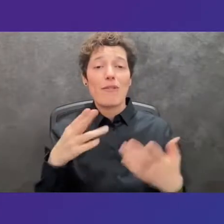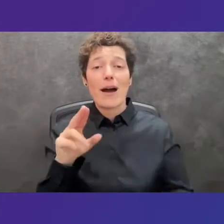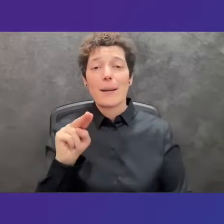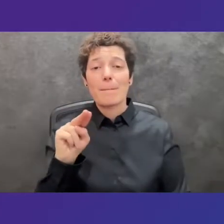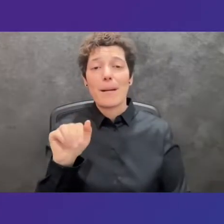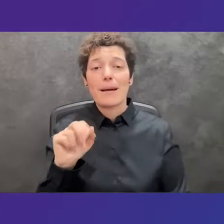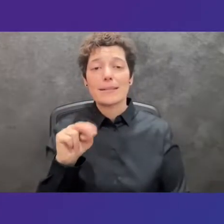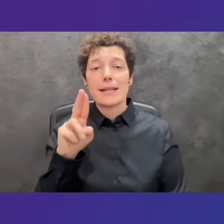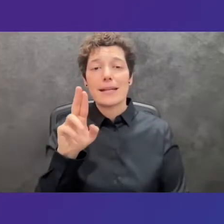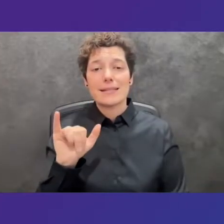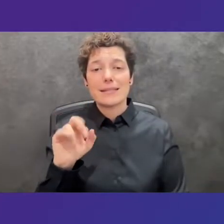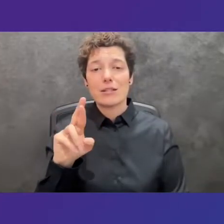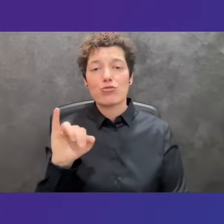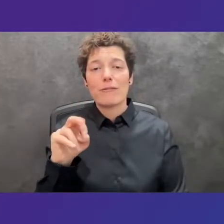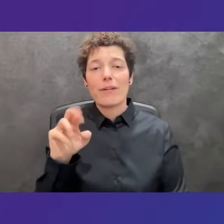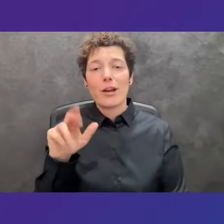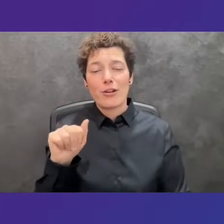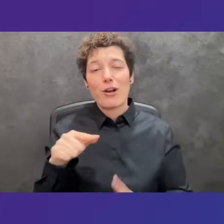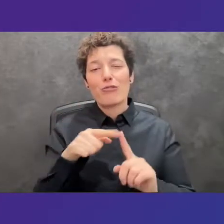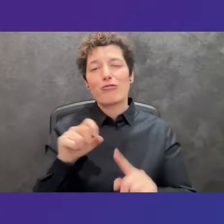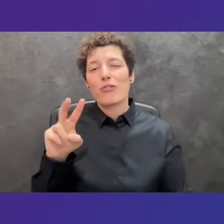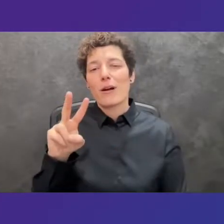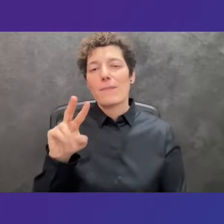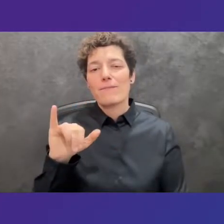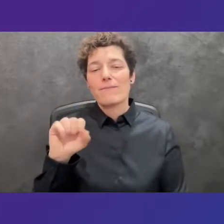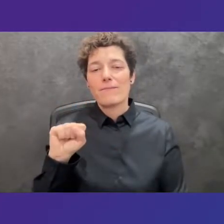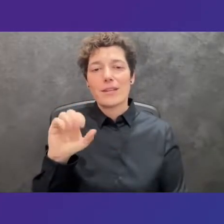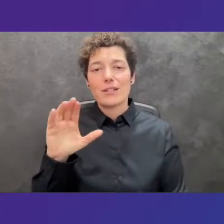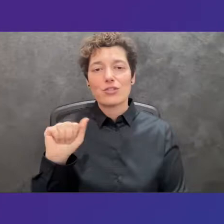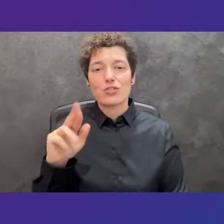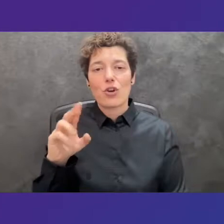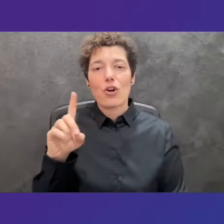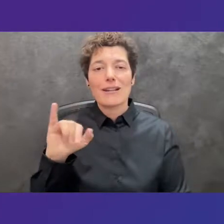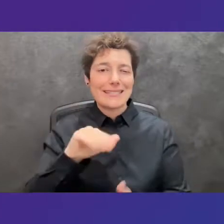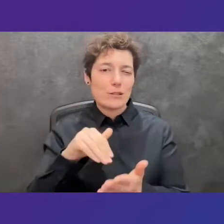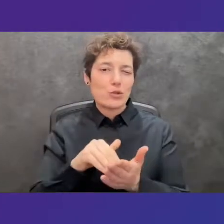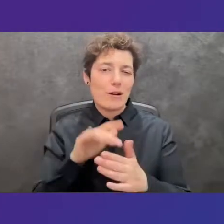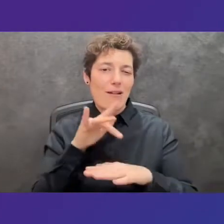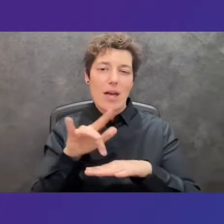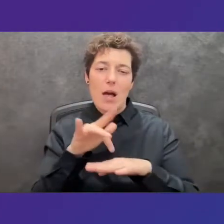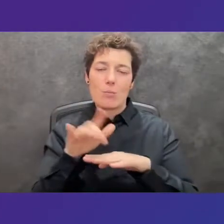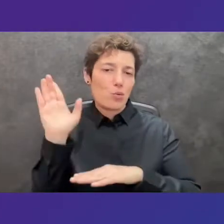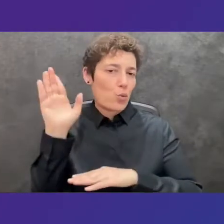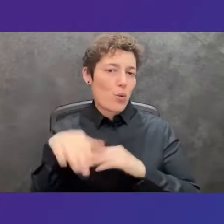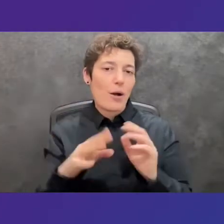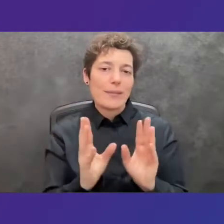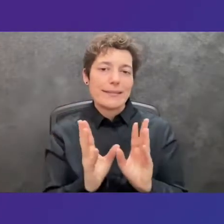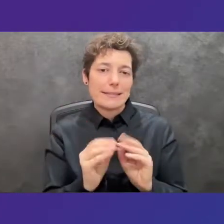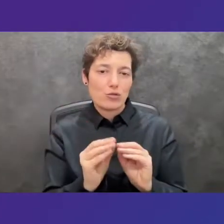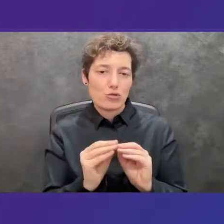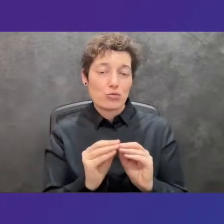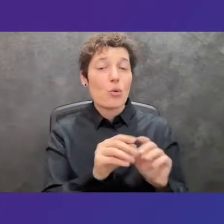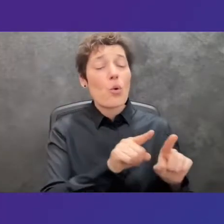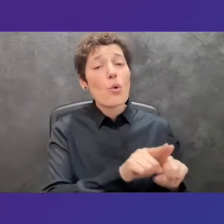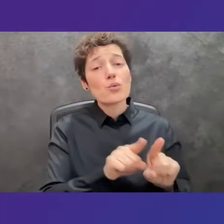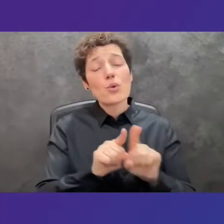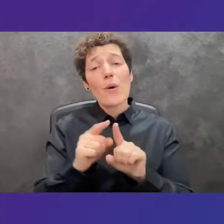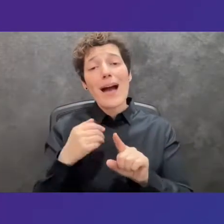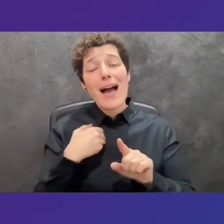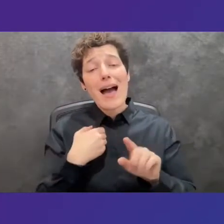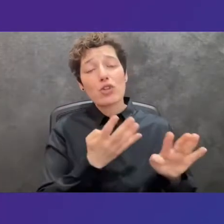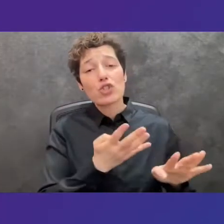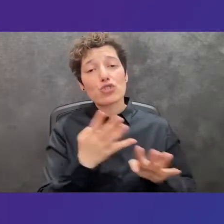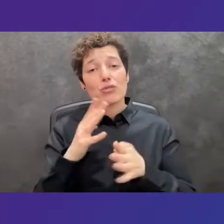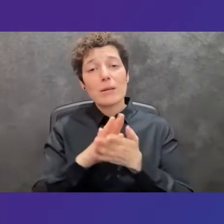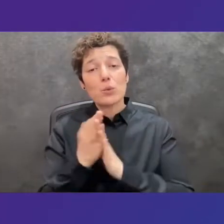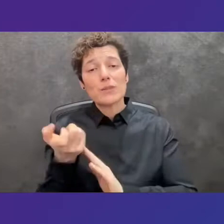Viscardi Center will be available throughout the session. A stream to text link will also be available and posted in the chat